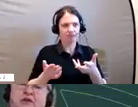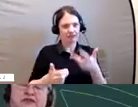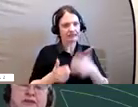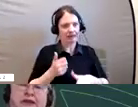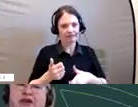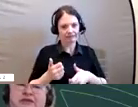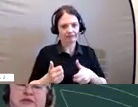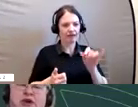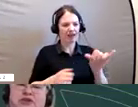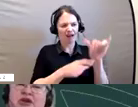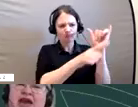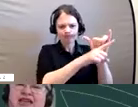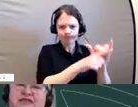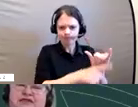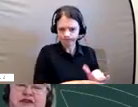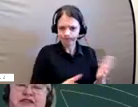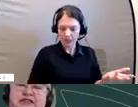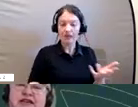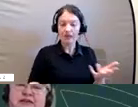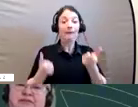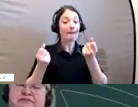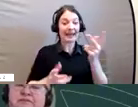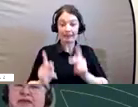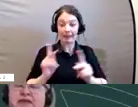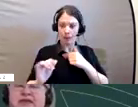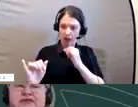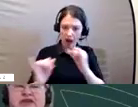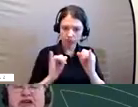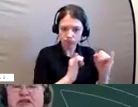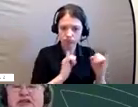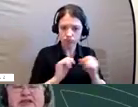nomenclature. All of the people that we spoke to had different